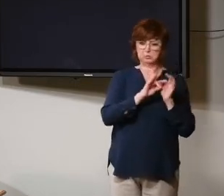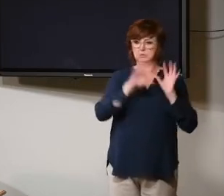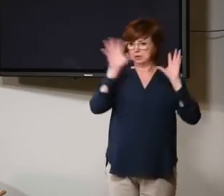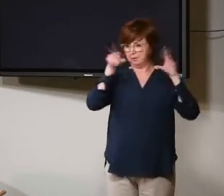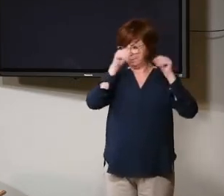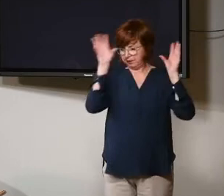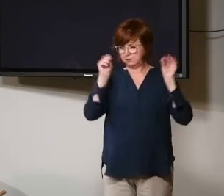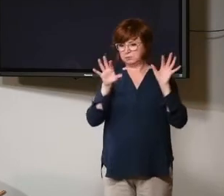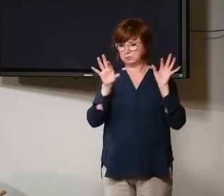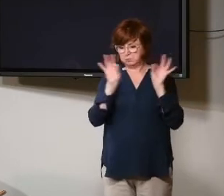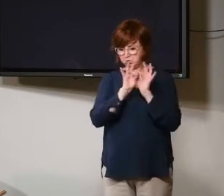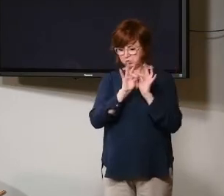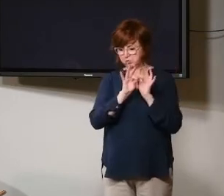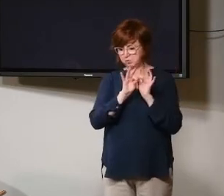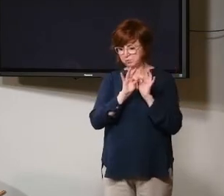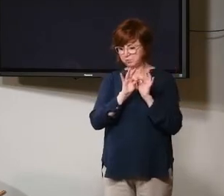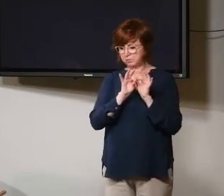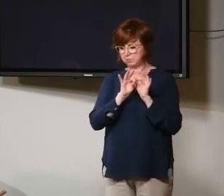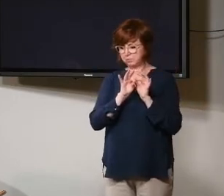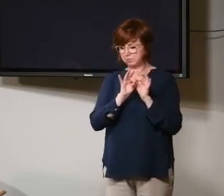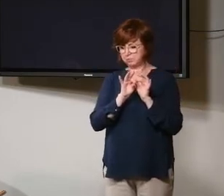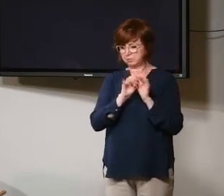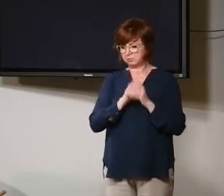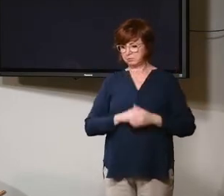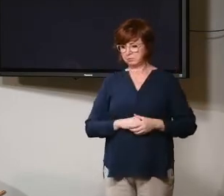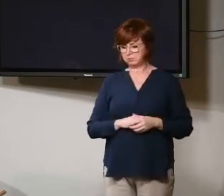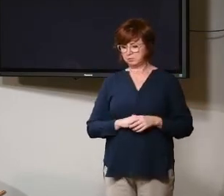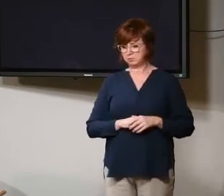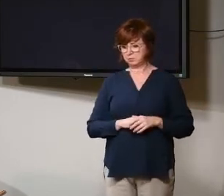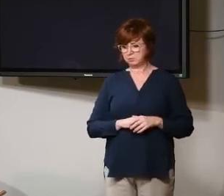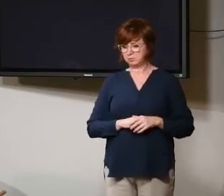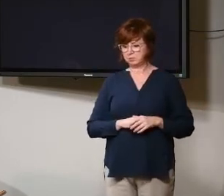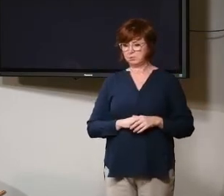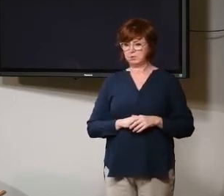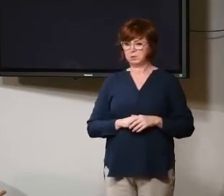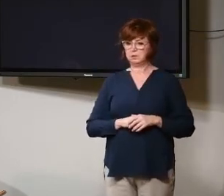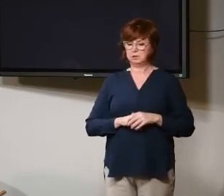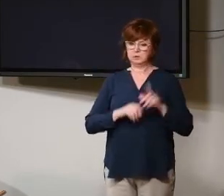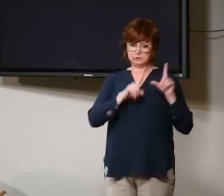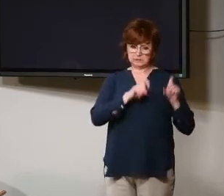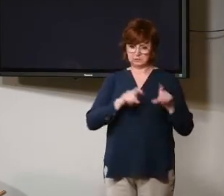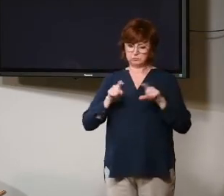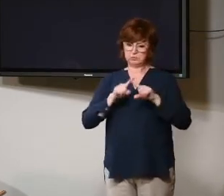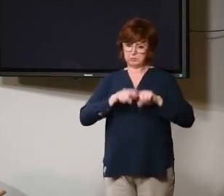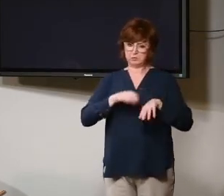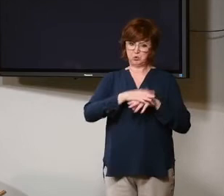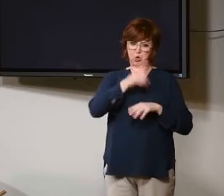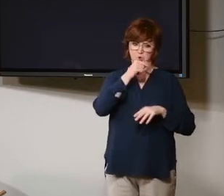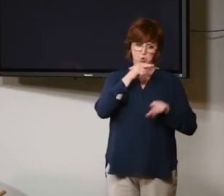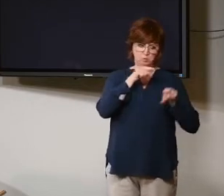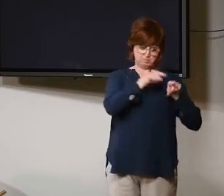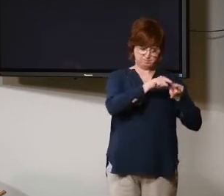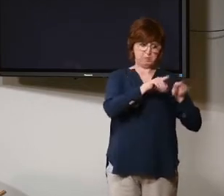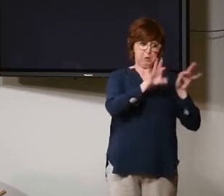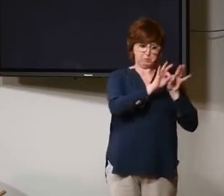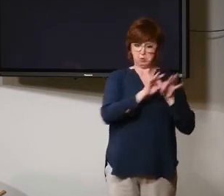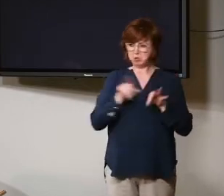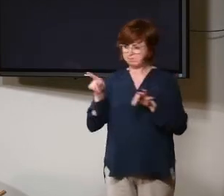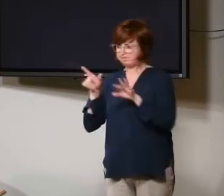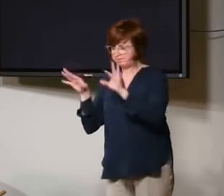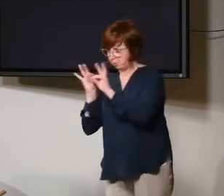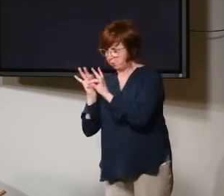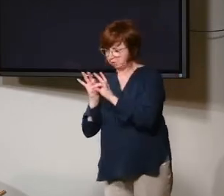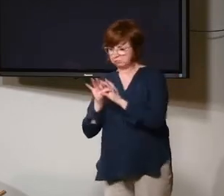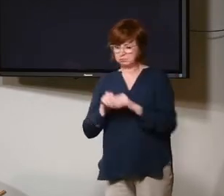the testing results are also biased by who gets tested, but generally the data so